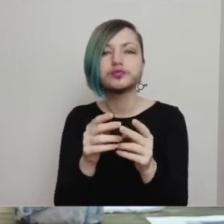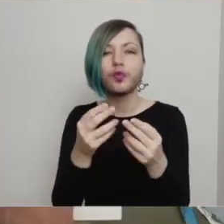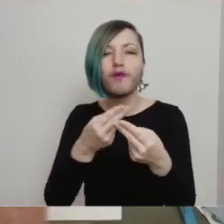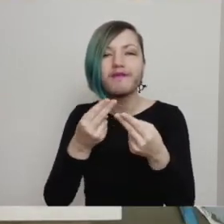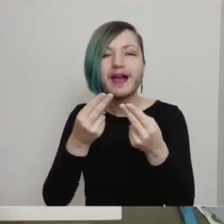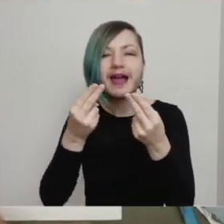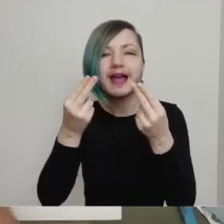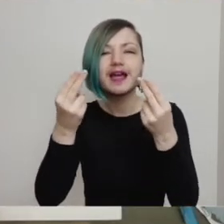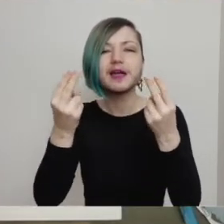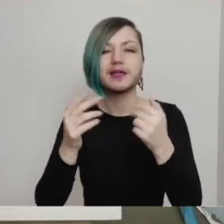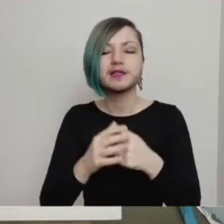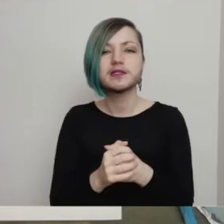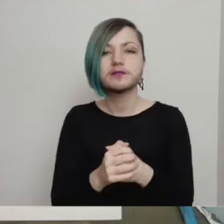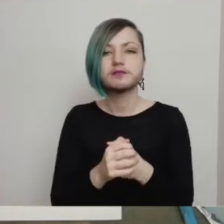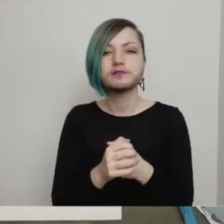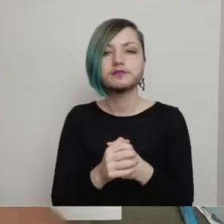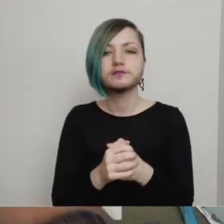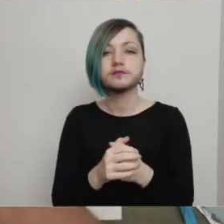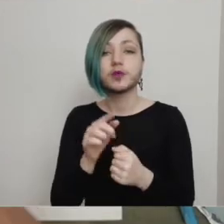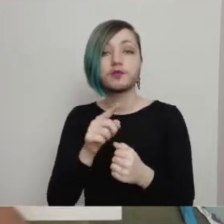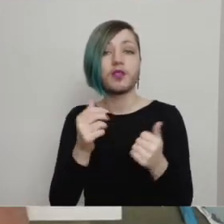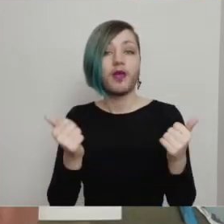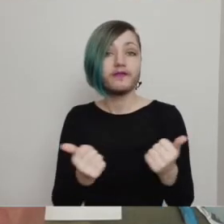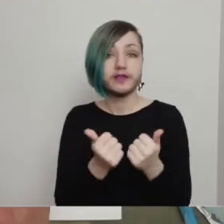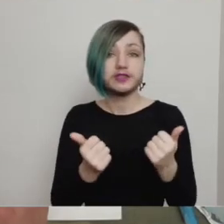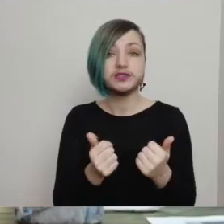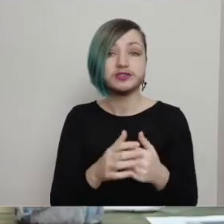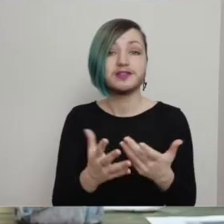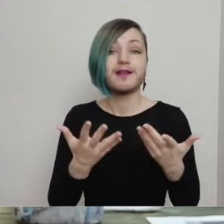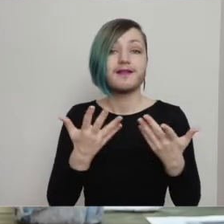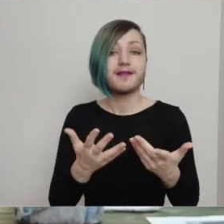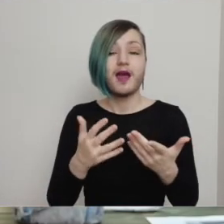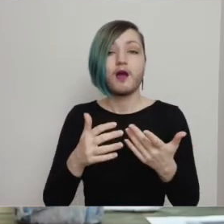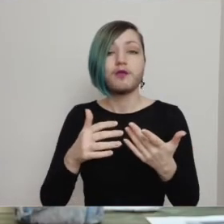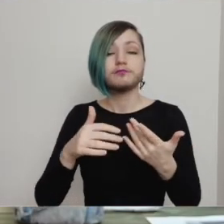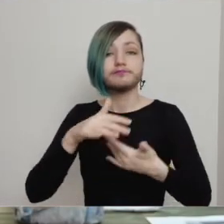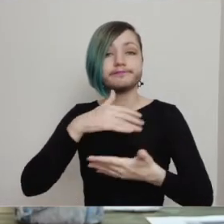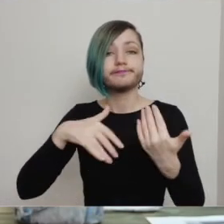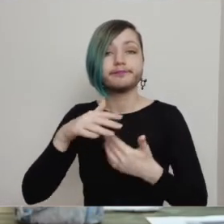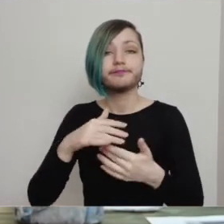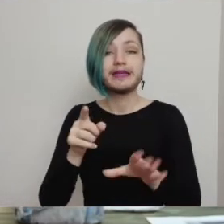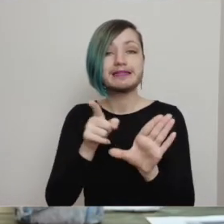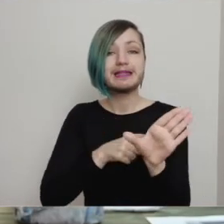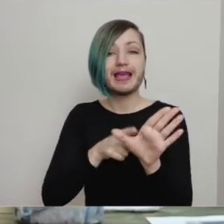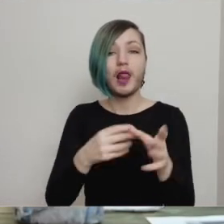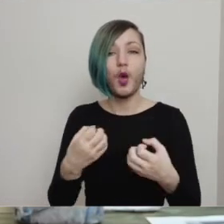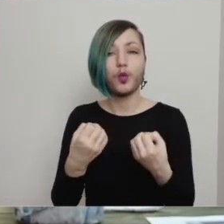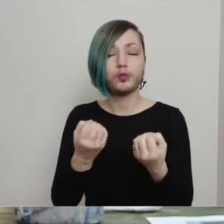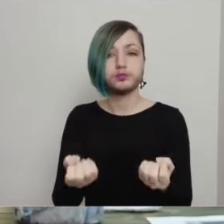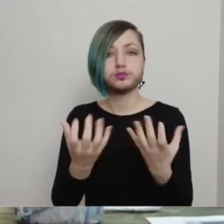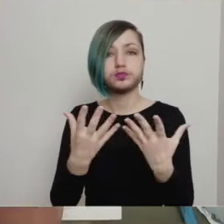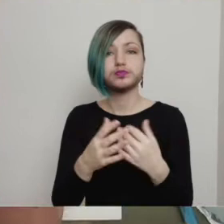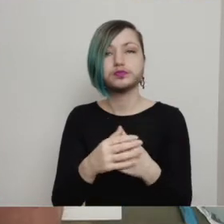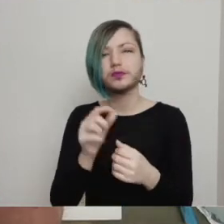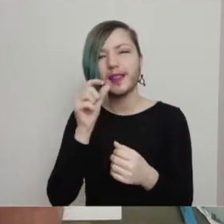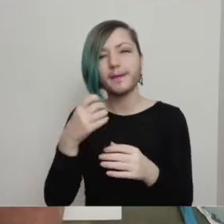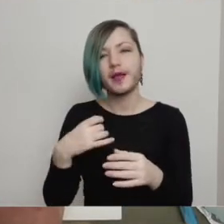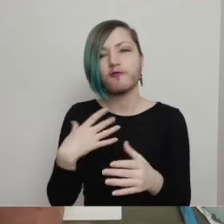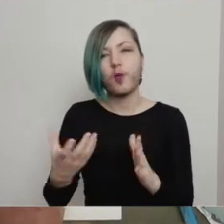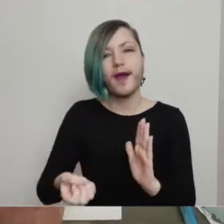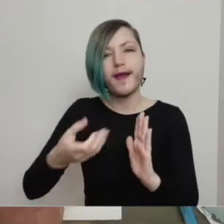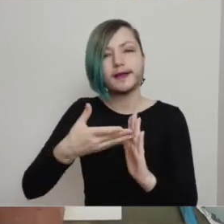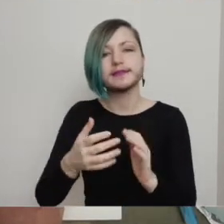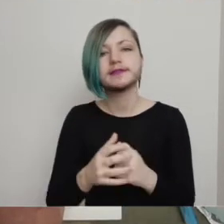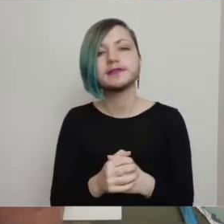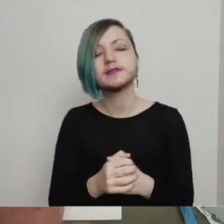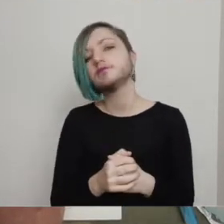bit. Now we've got that, I'm going to move on to mixing vibrant yellow. Might mix a little bit of white into that. And again, just add a